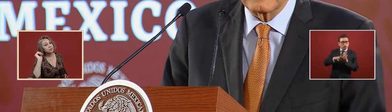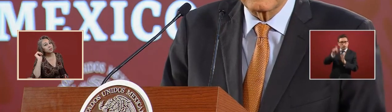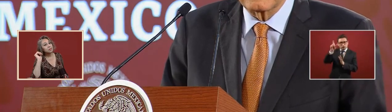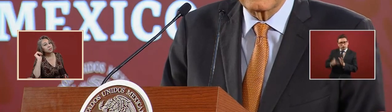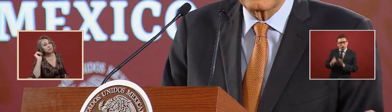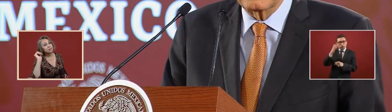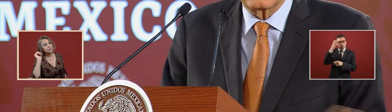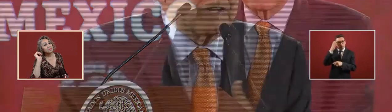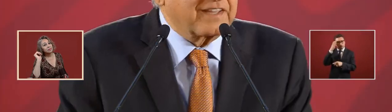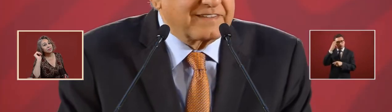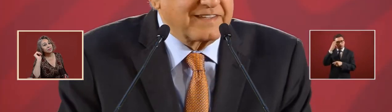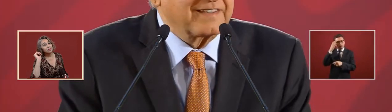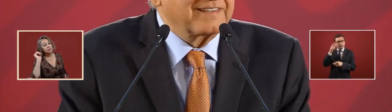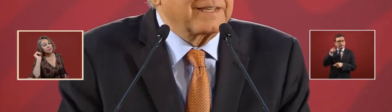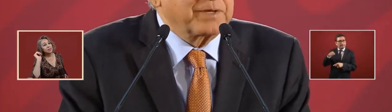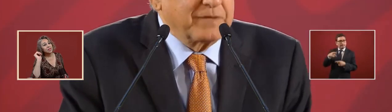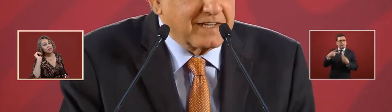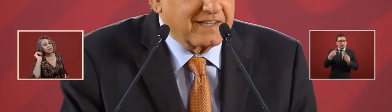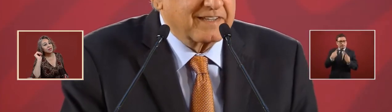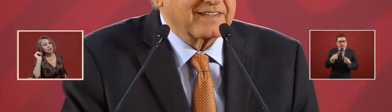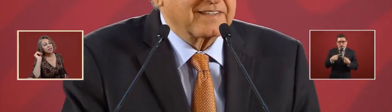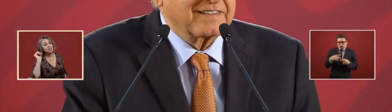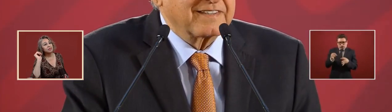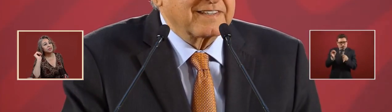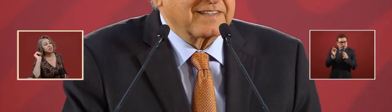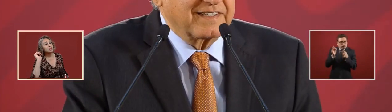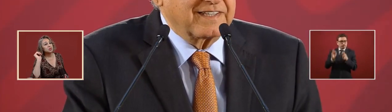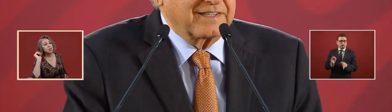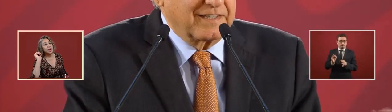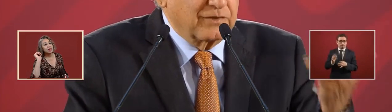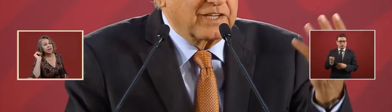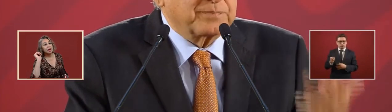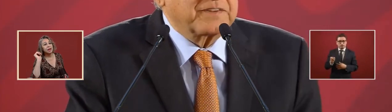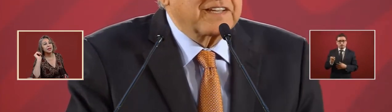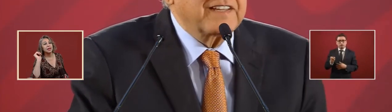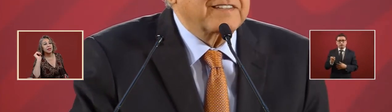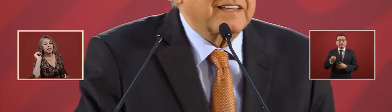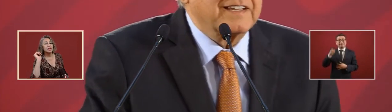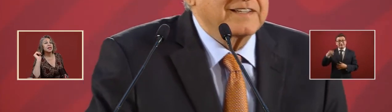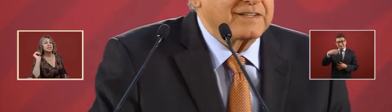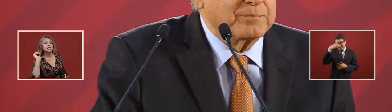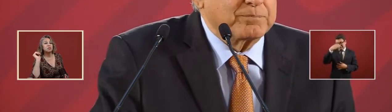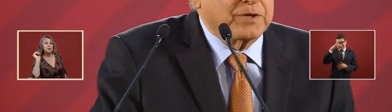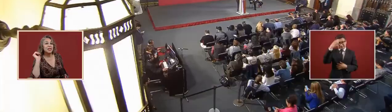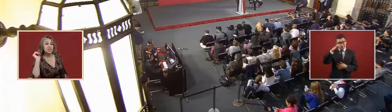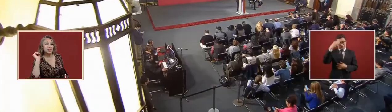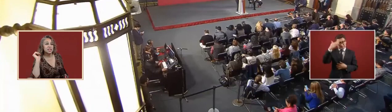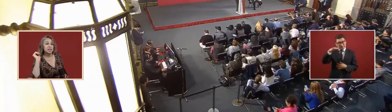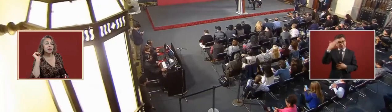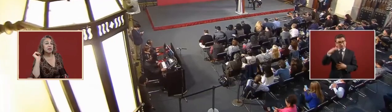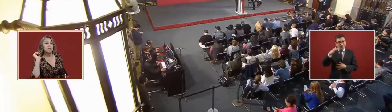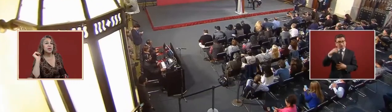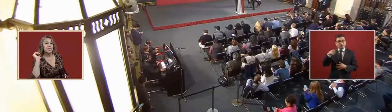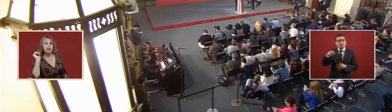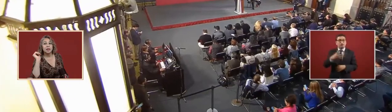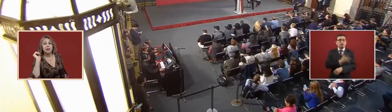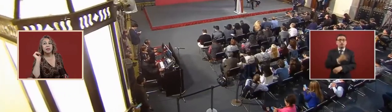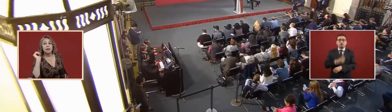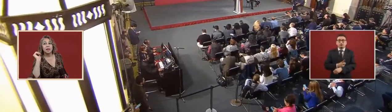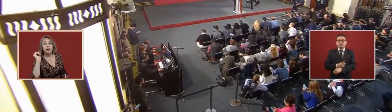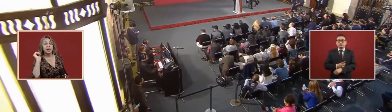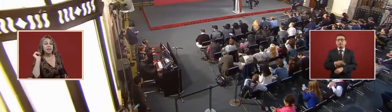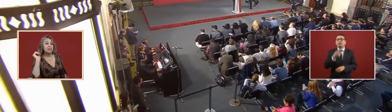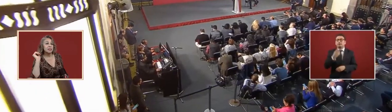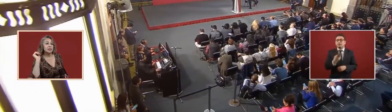sea, es un agente de primera. He's a first rate guy. Especialista. He's a specialist. Pero es honesto. But es que el